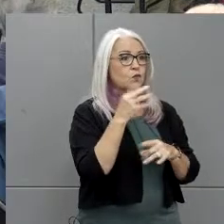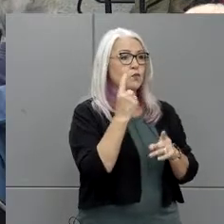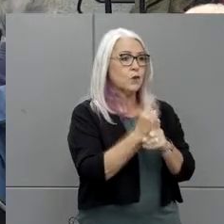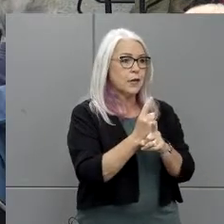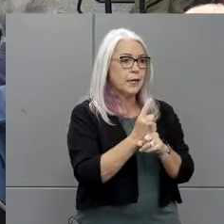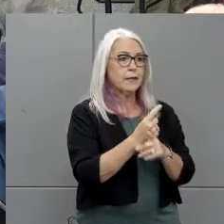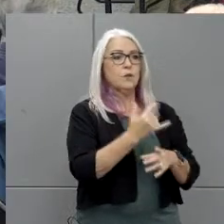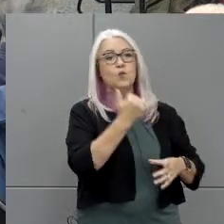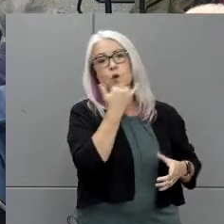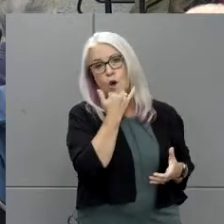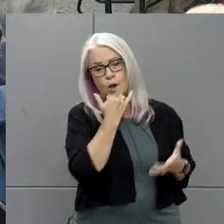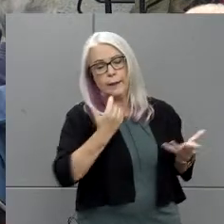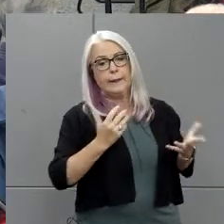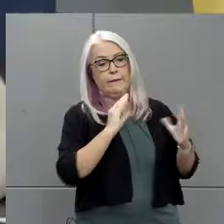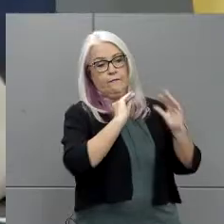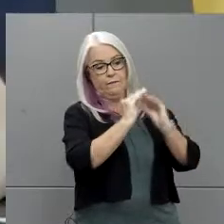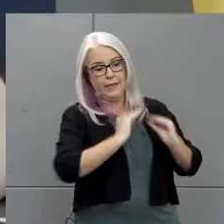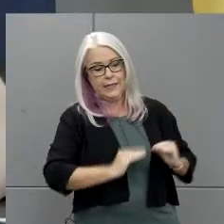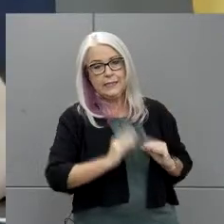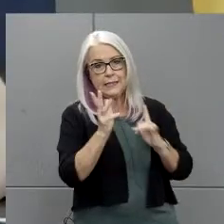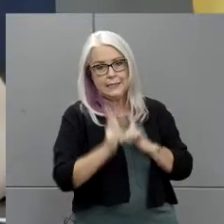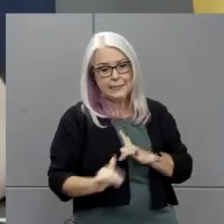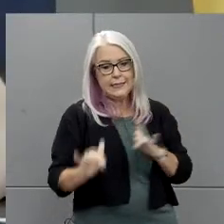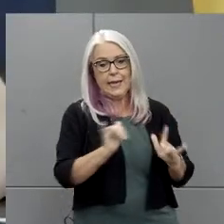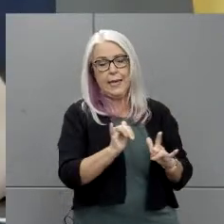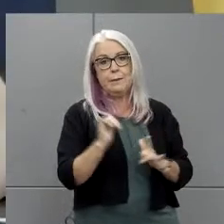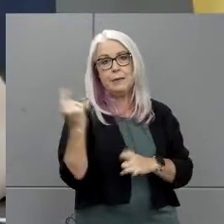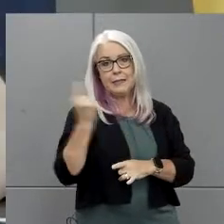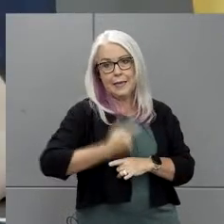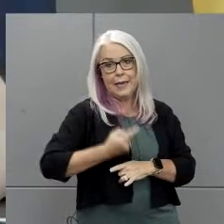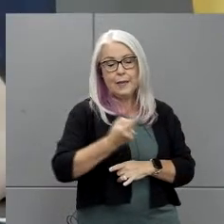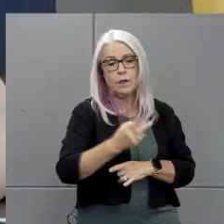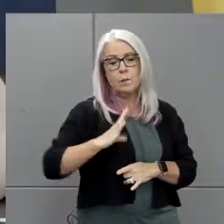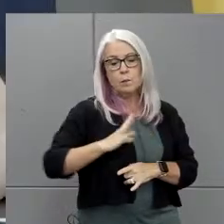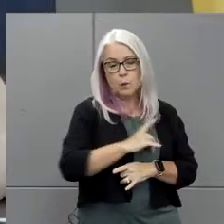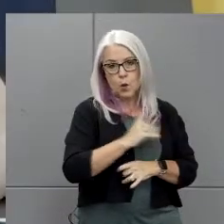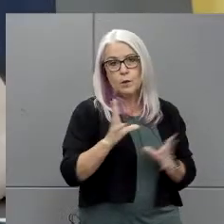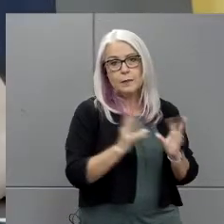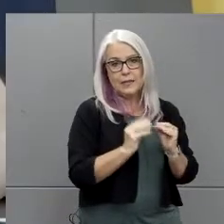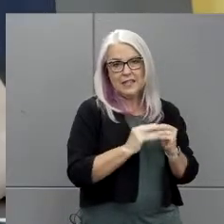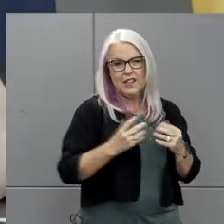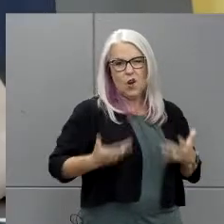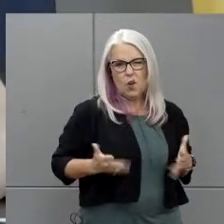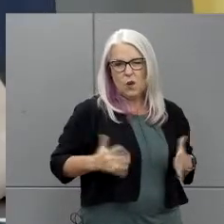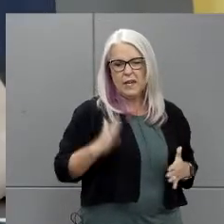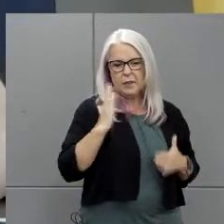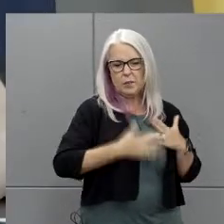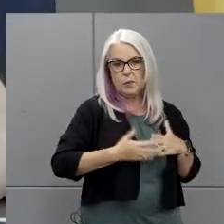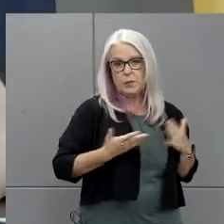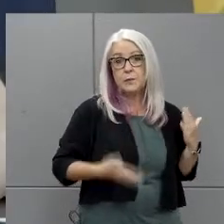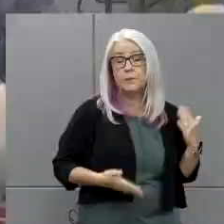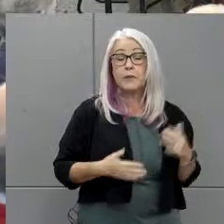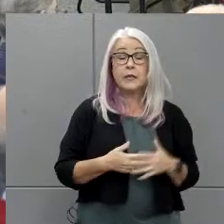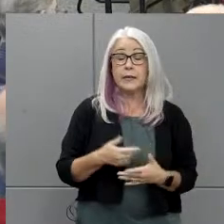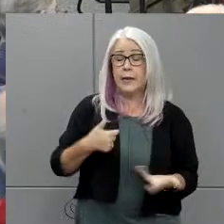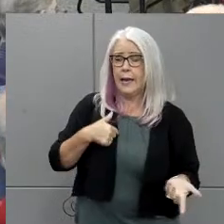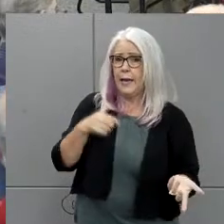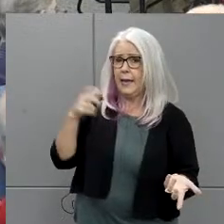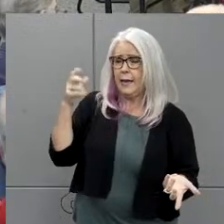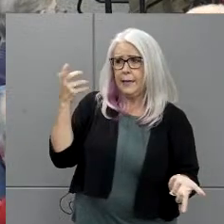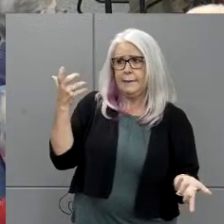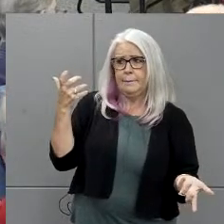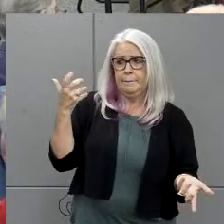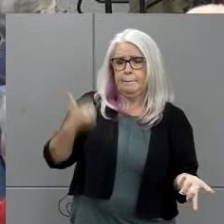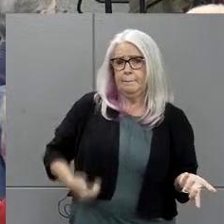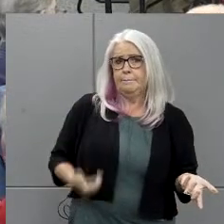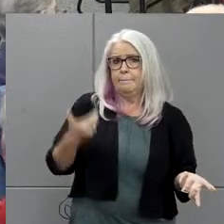same day. It's just that the board meeting had concluded. Okay, all right. I just don't see where